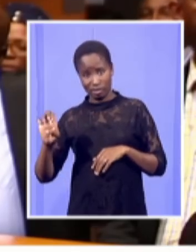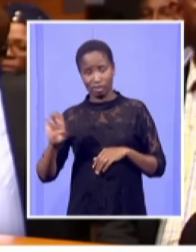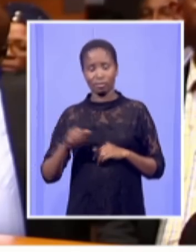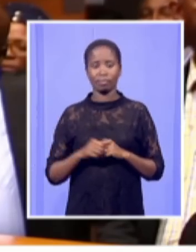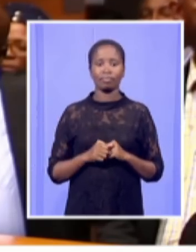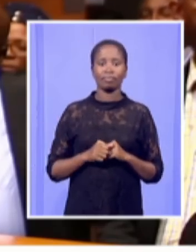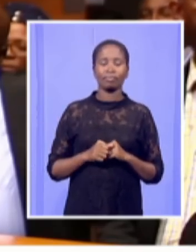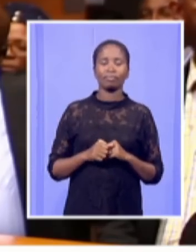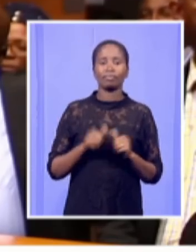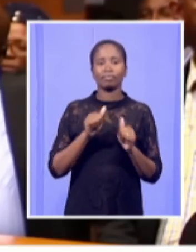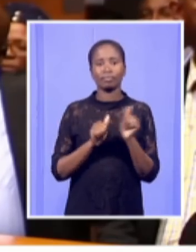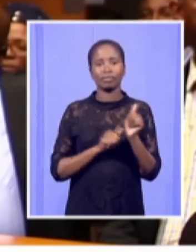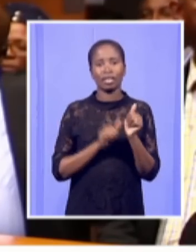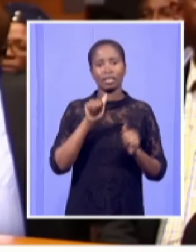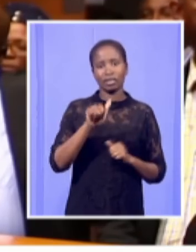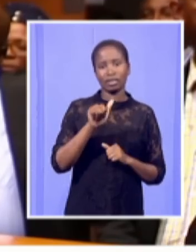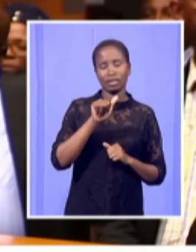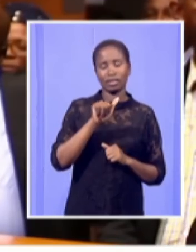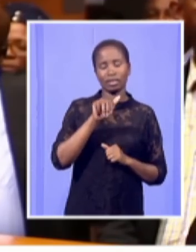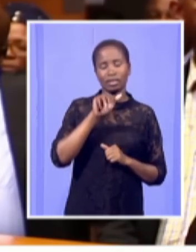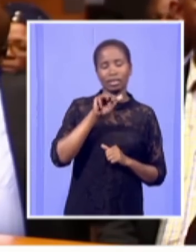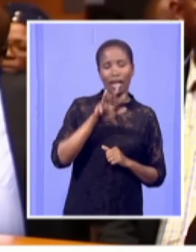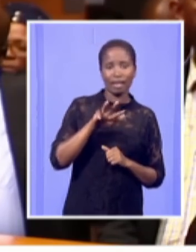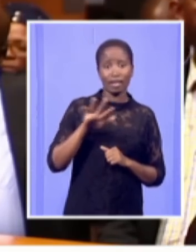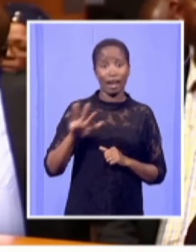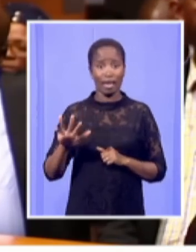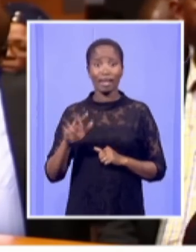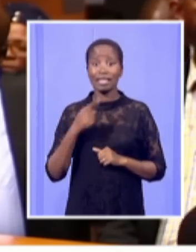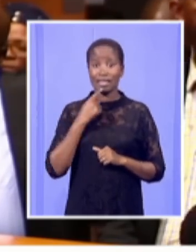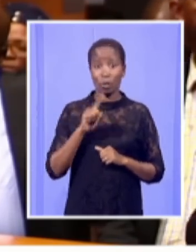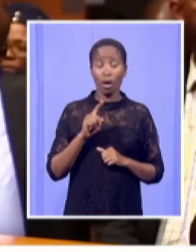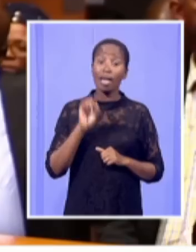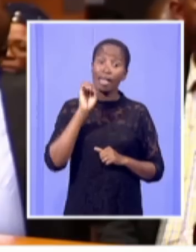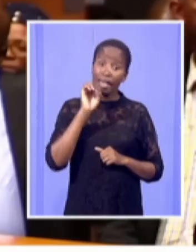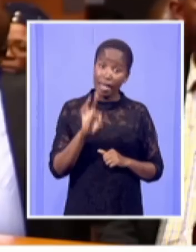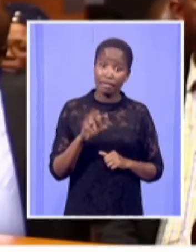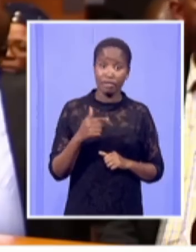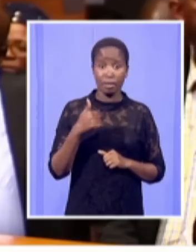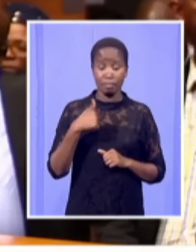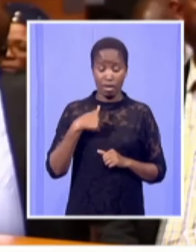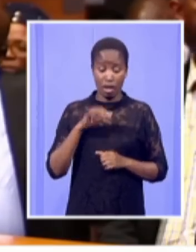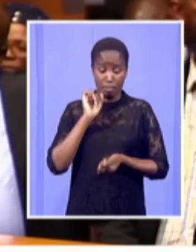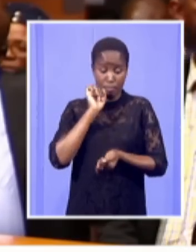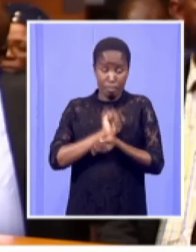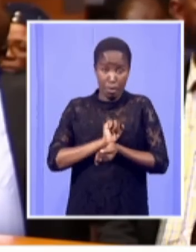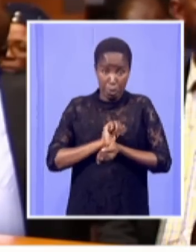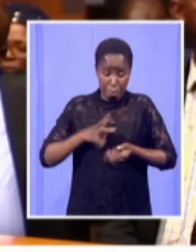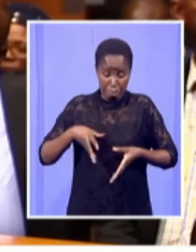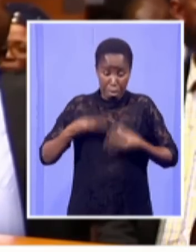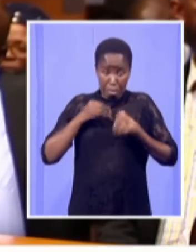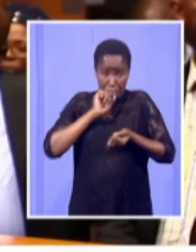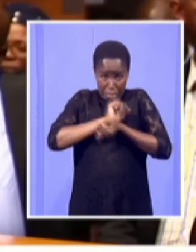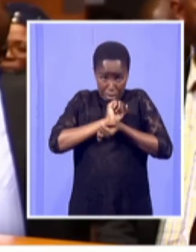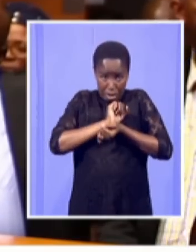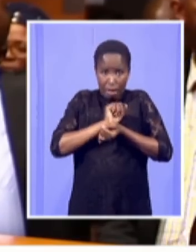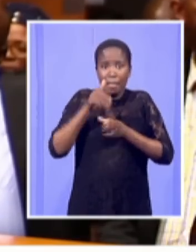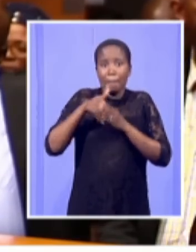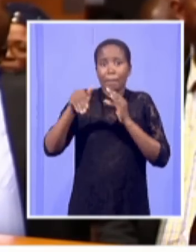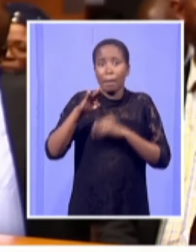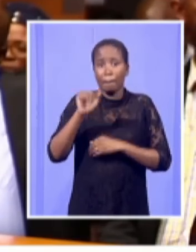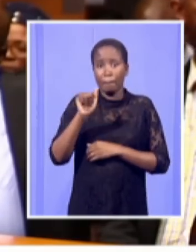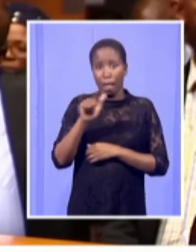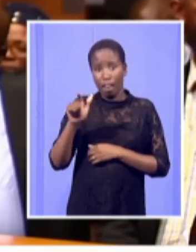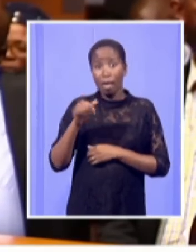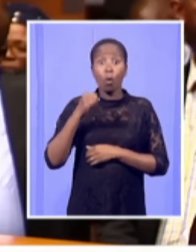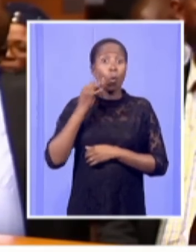Section 68(9). I respectfully submit that should I be arrested, that I be released on bail, as my release shall